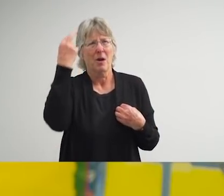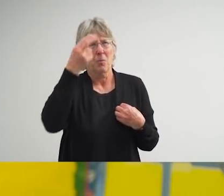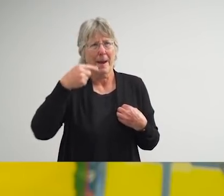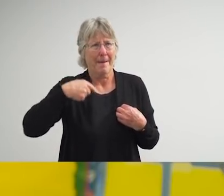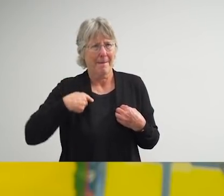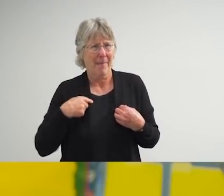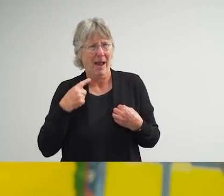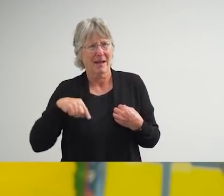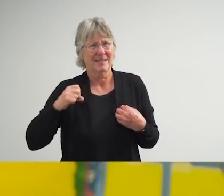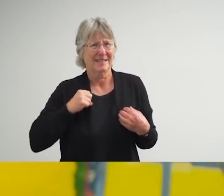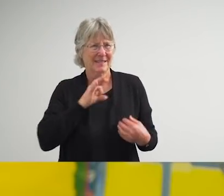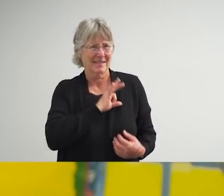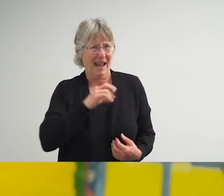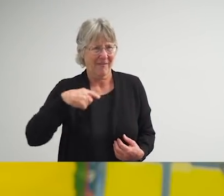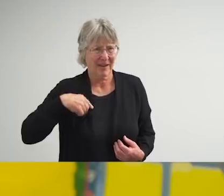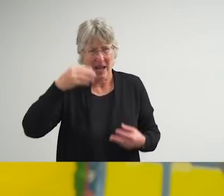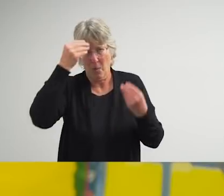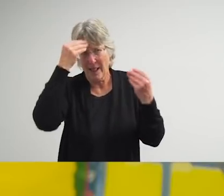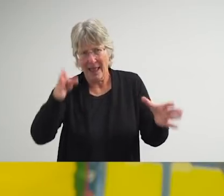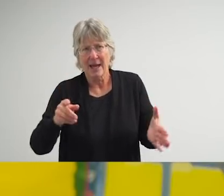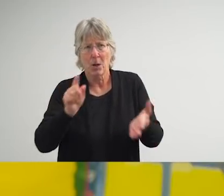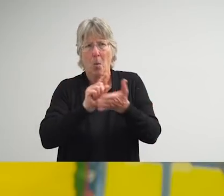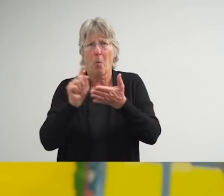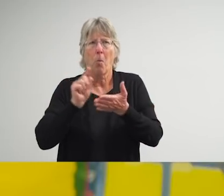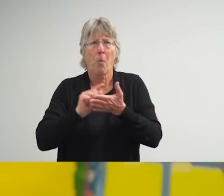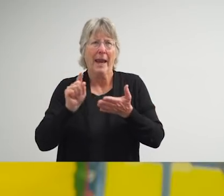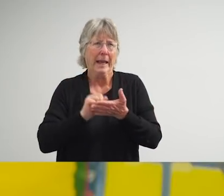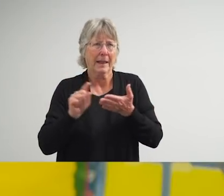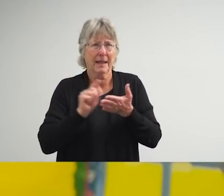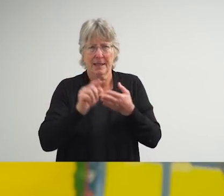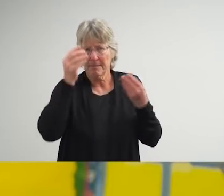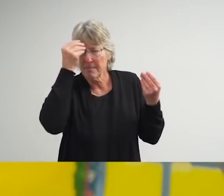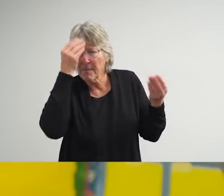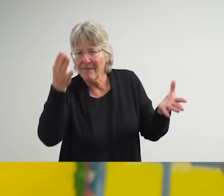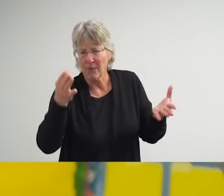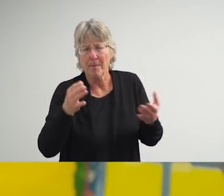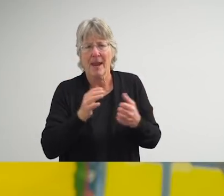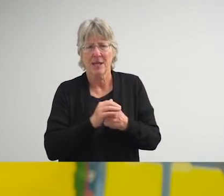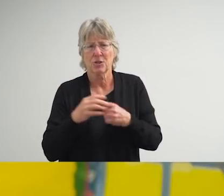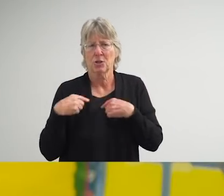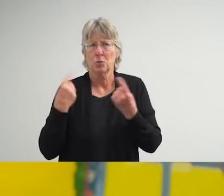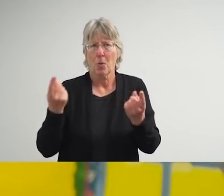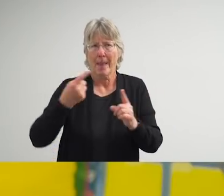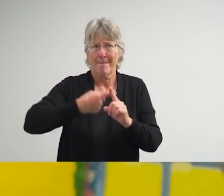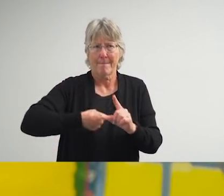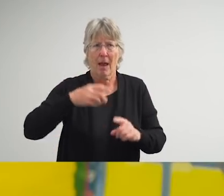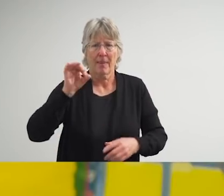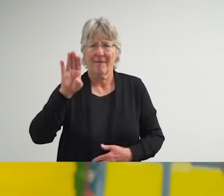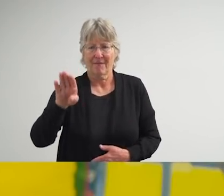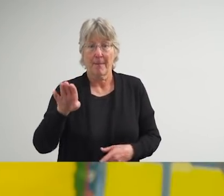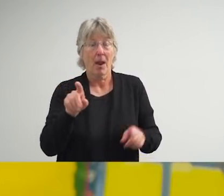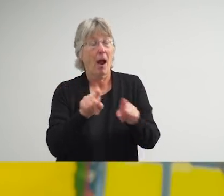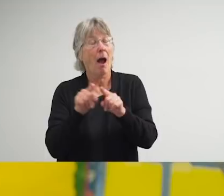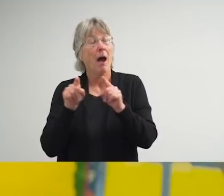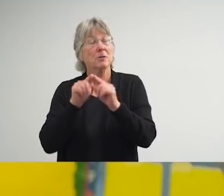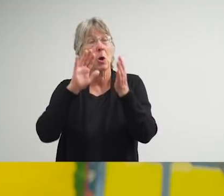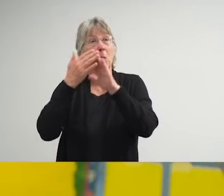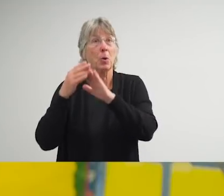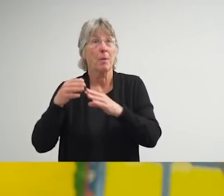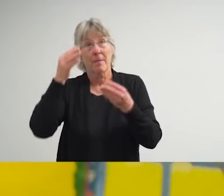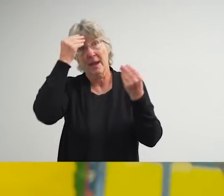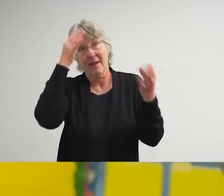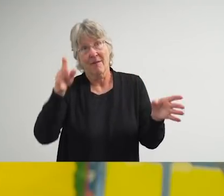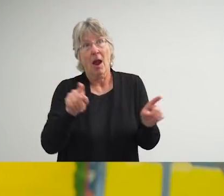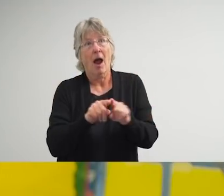my colleagues and I will provide weekly updates to you during the month of February. In addition to community updates, we will also be sharing